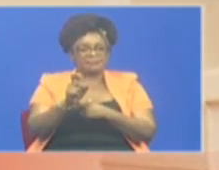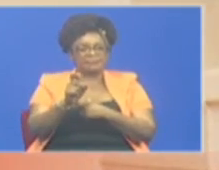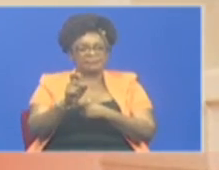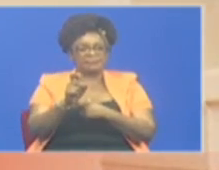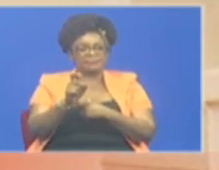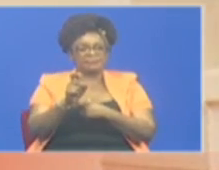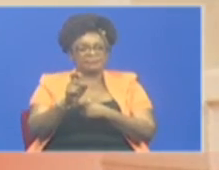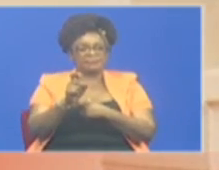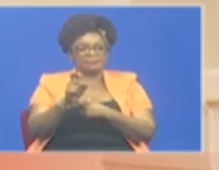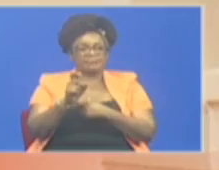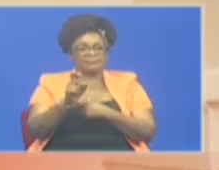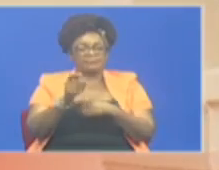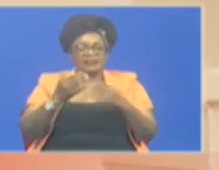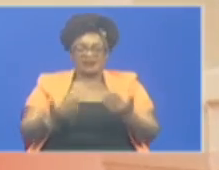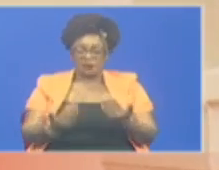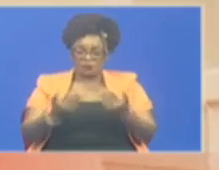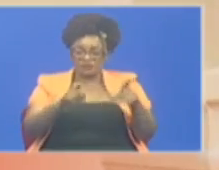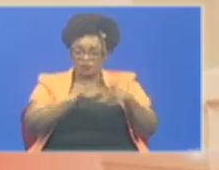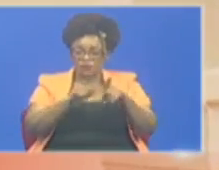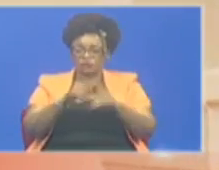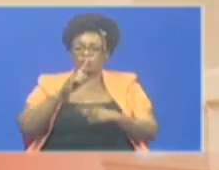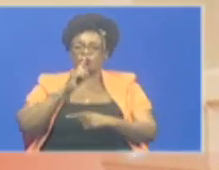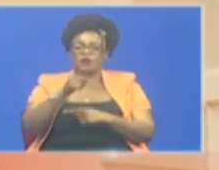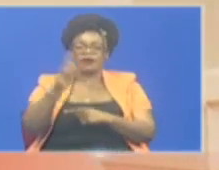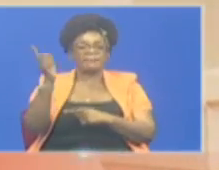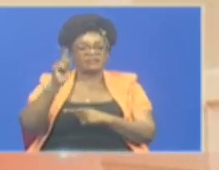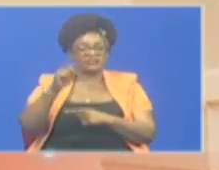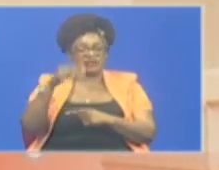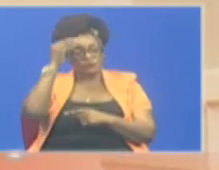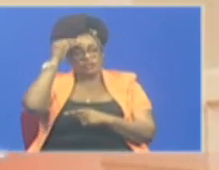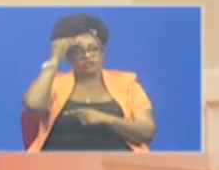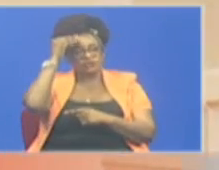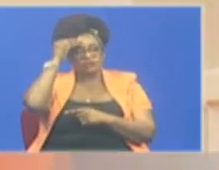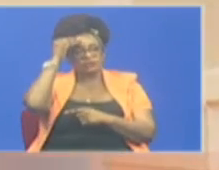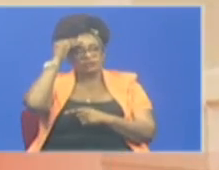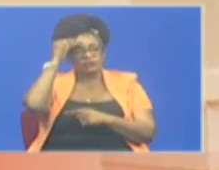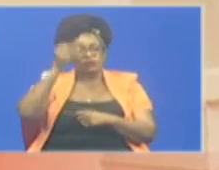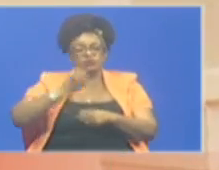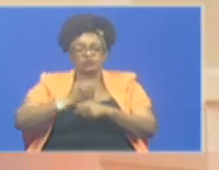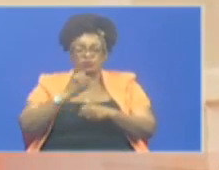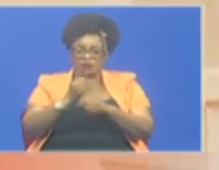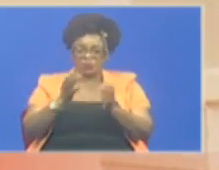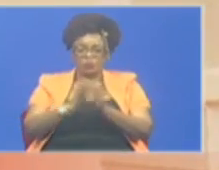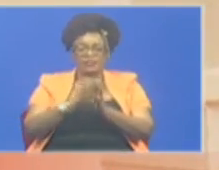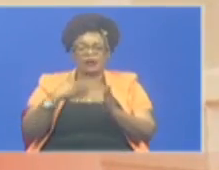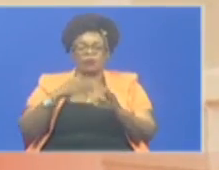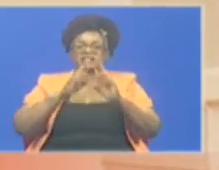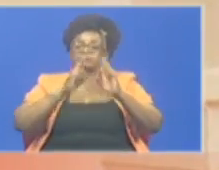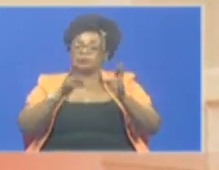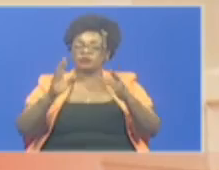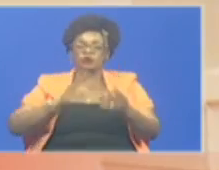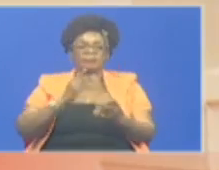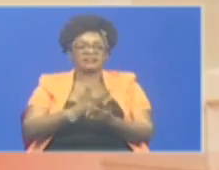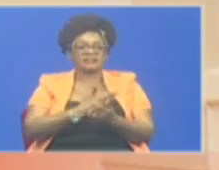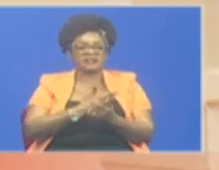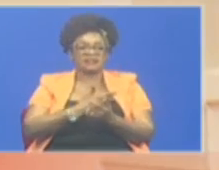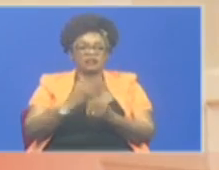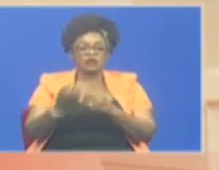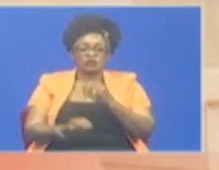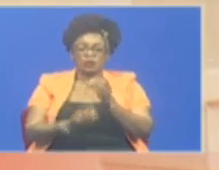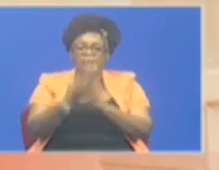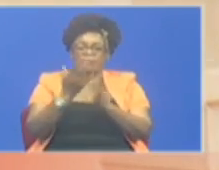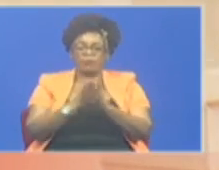And in this regard, we have also directed the Ministry of Education to work with our response committee to come up with